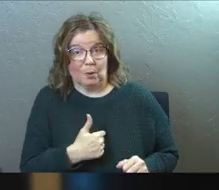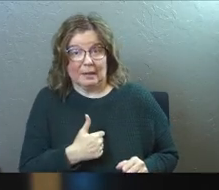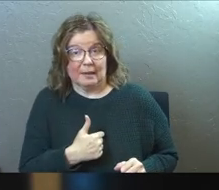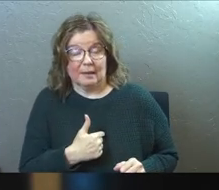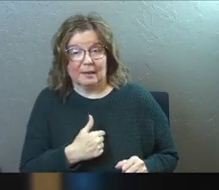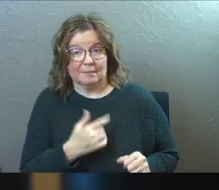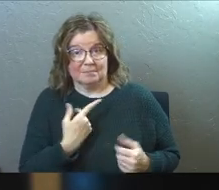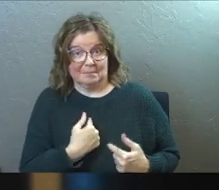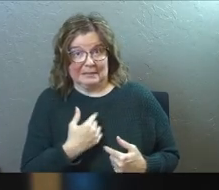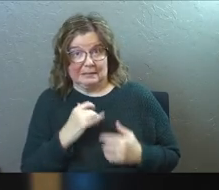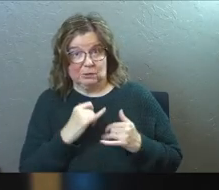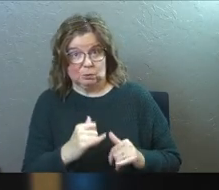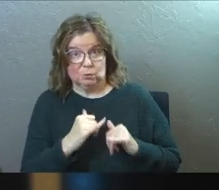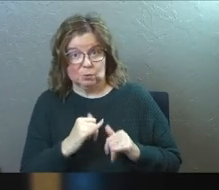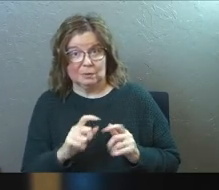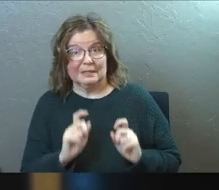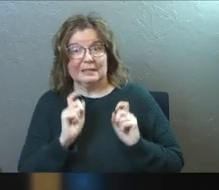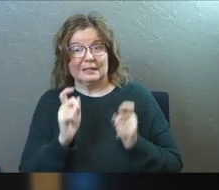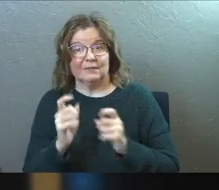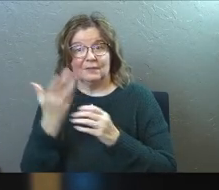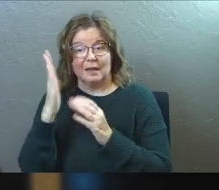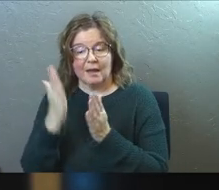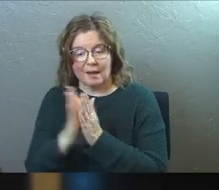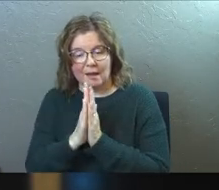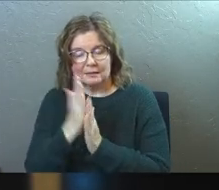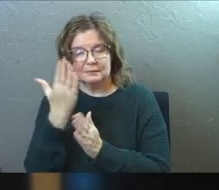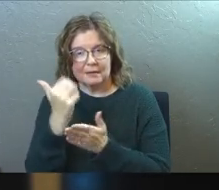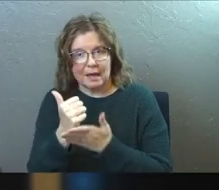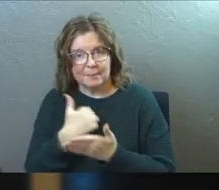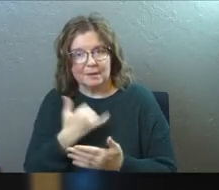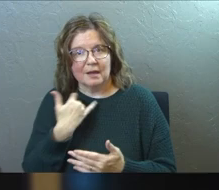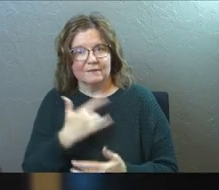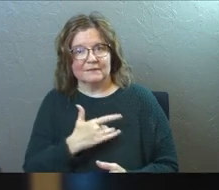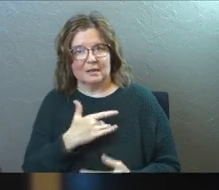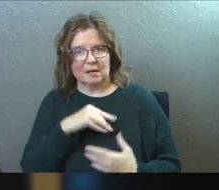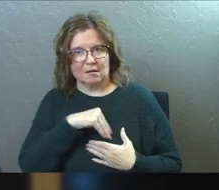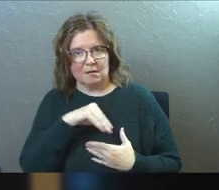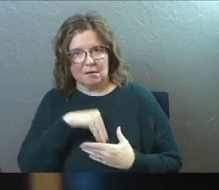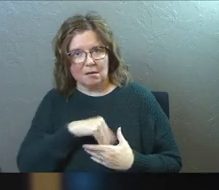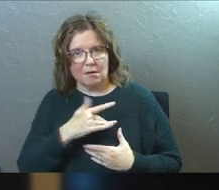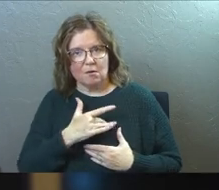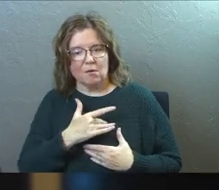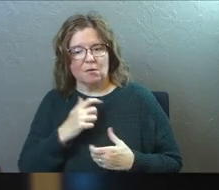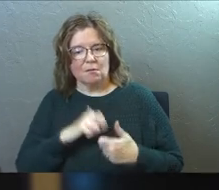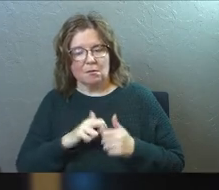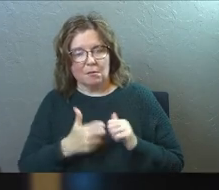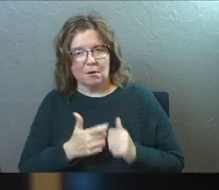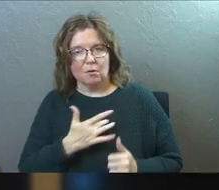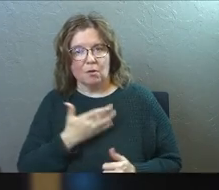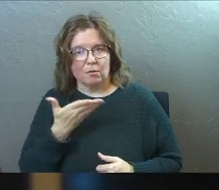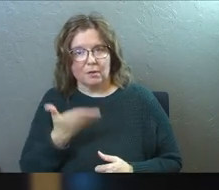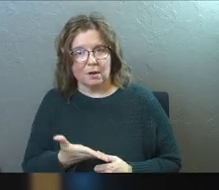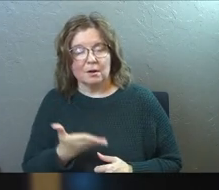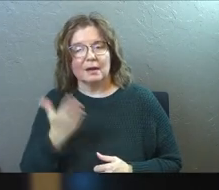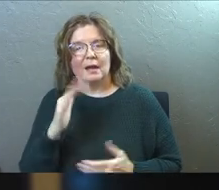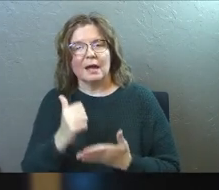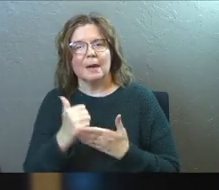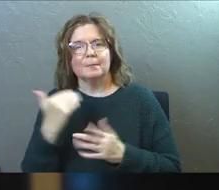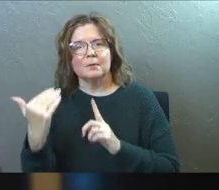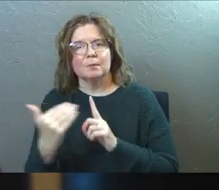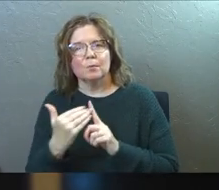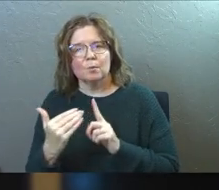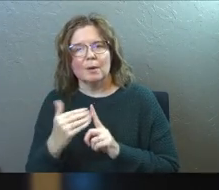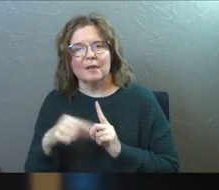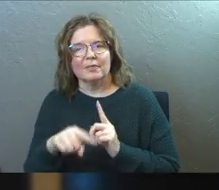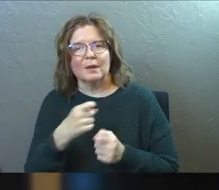not just you, me too, that I can be giving to God and asking God to help me if I have that feeling in my heart, if there's an issue of the heart there, is God, help me be